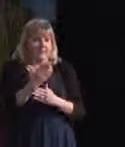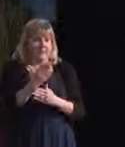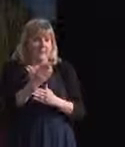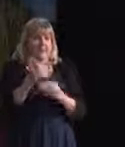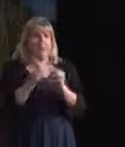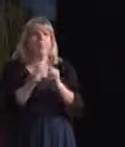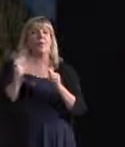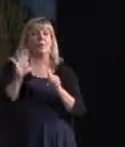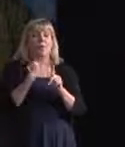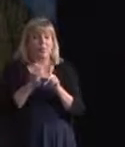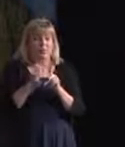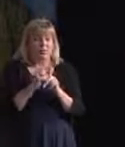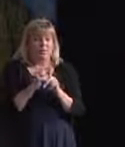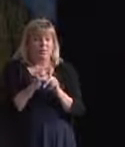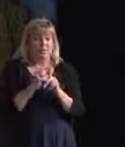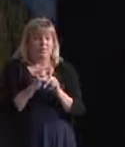and with their words.